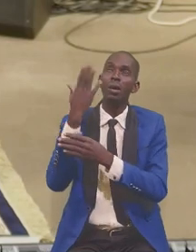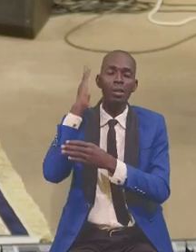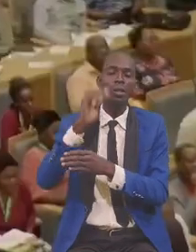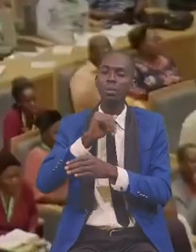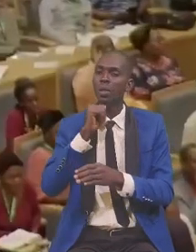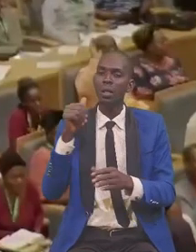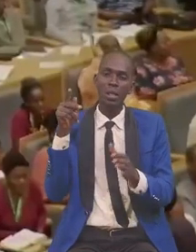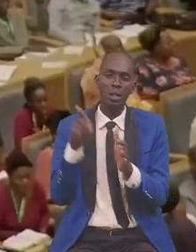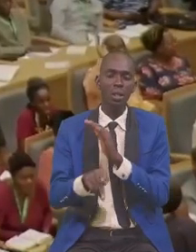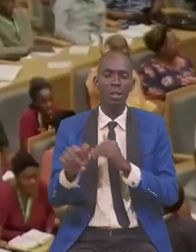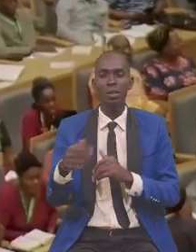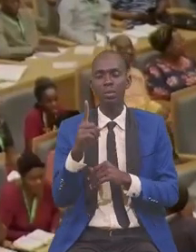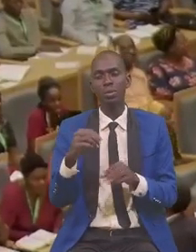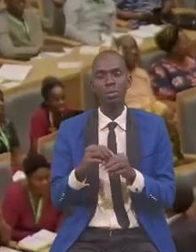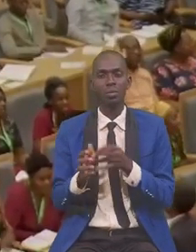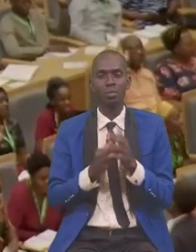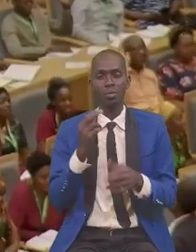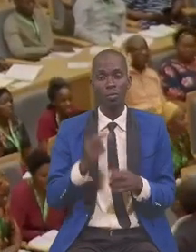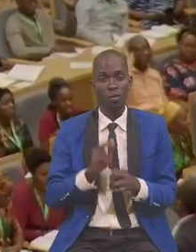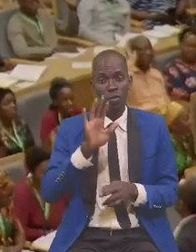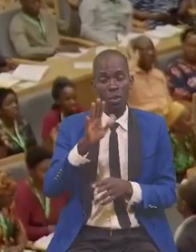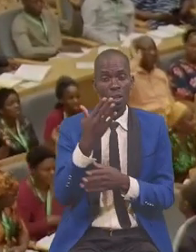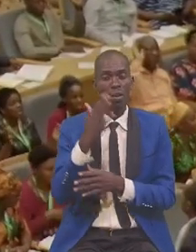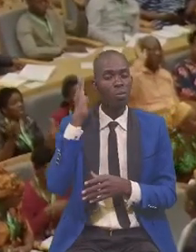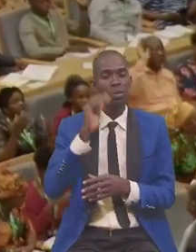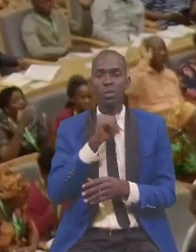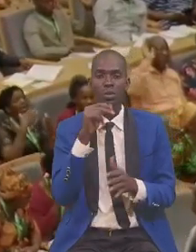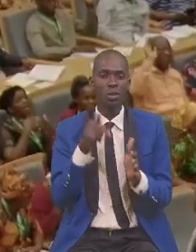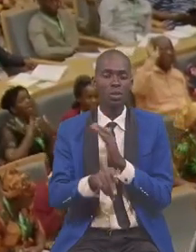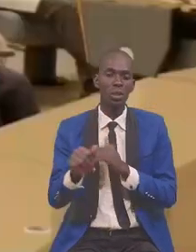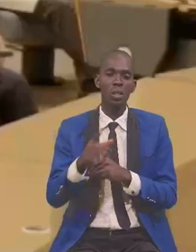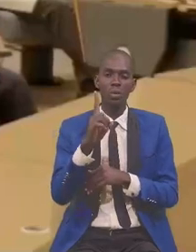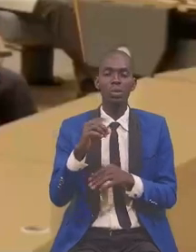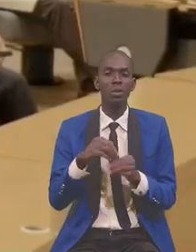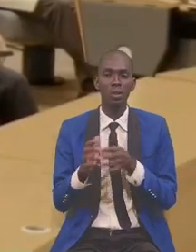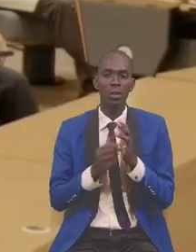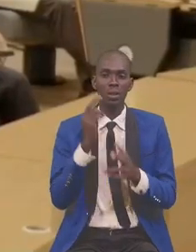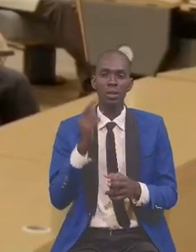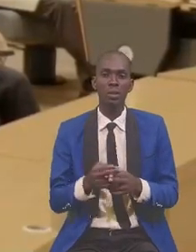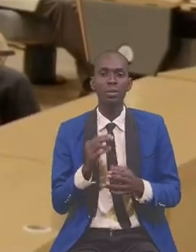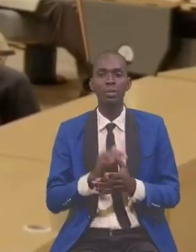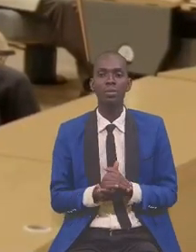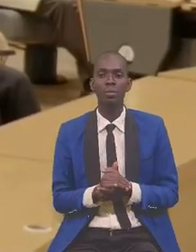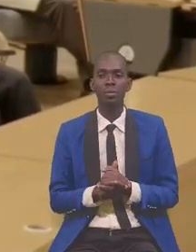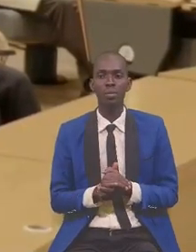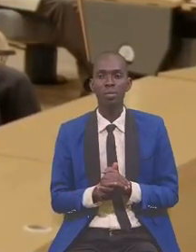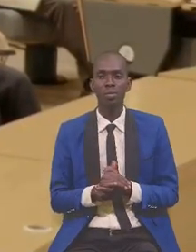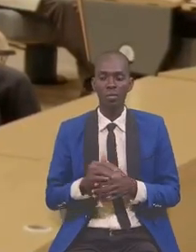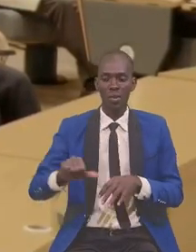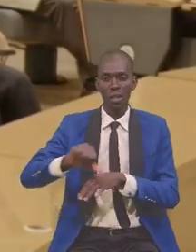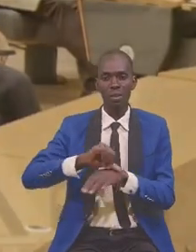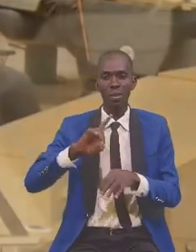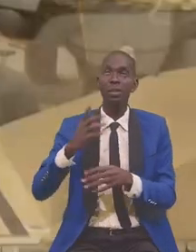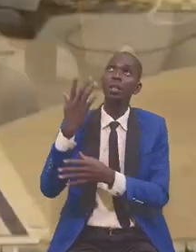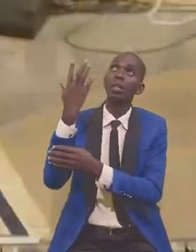anybody. Amen. Your hands will not kill anybody. Amen. Anointed hands.